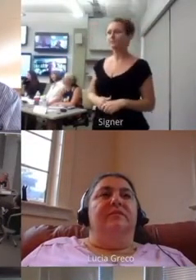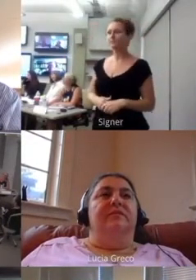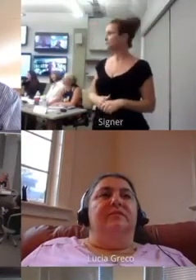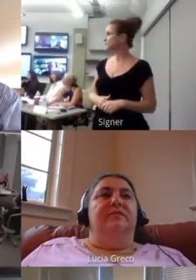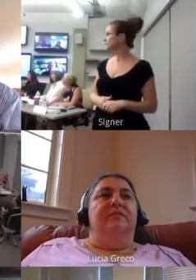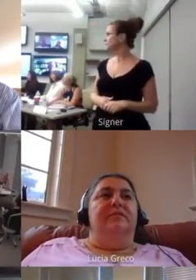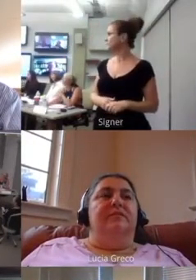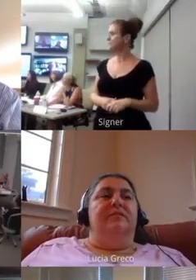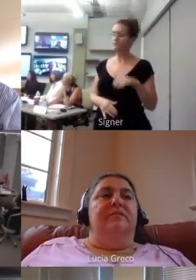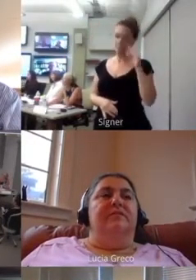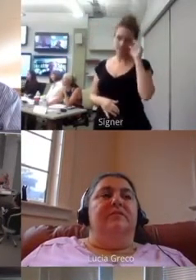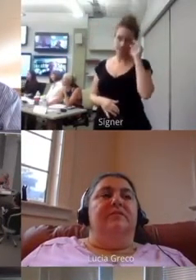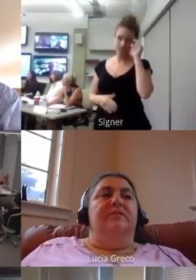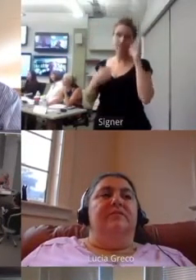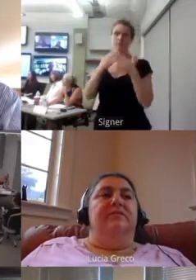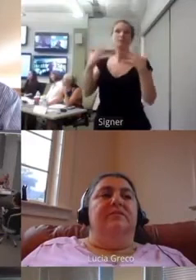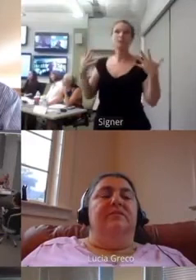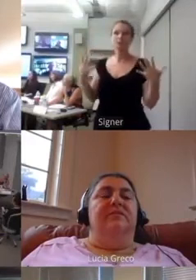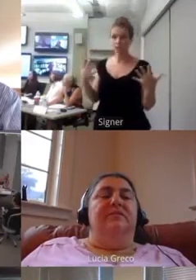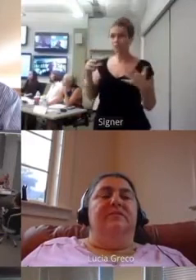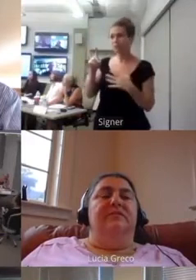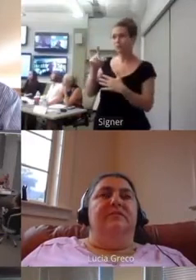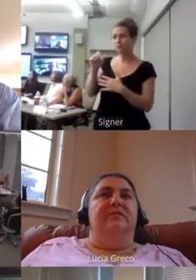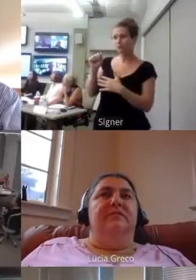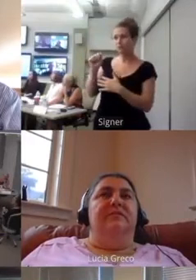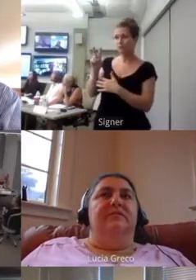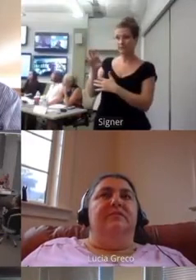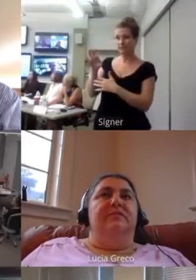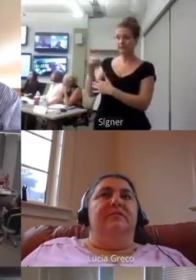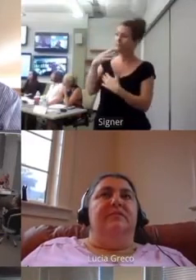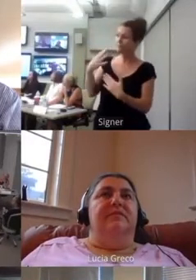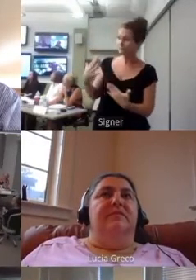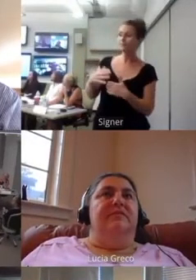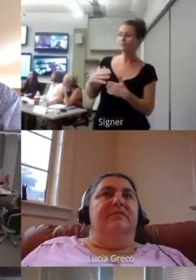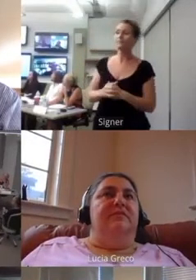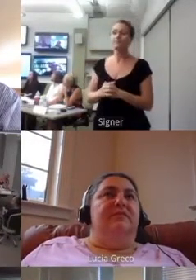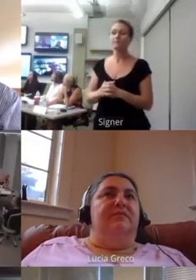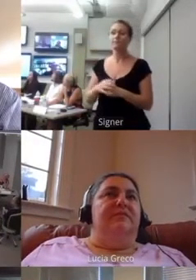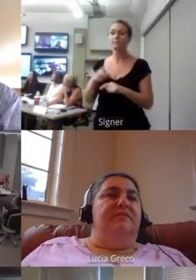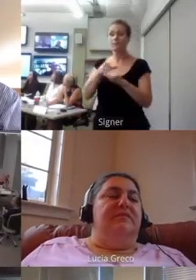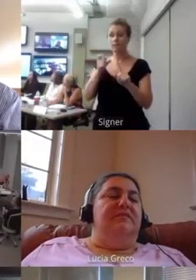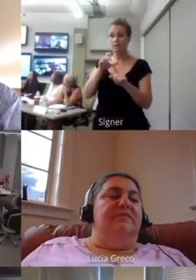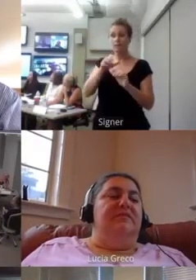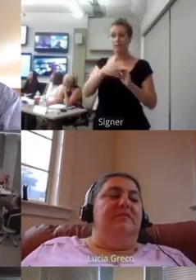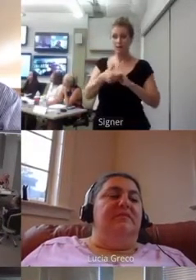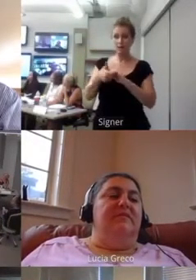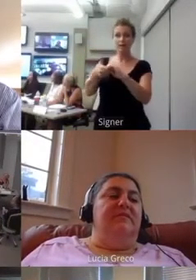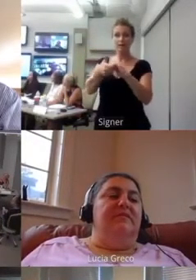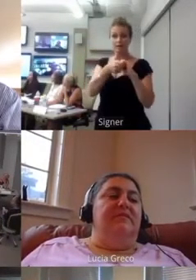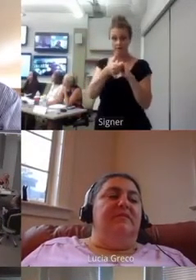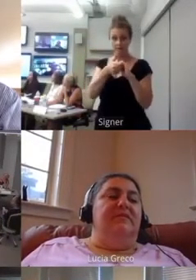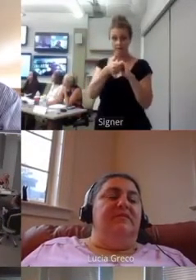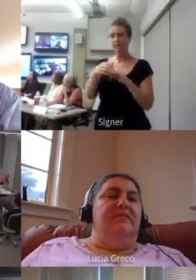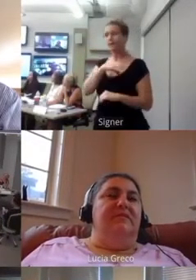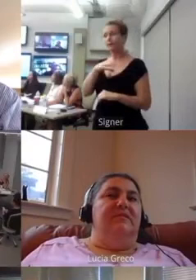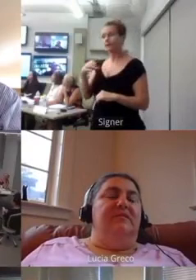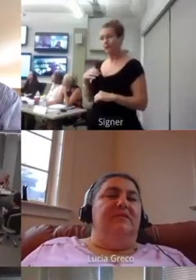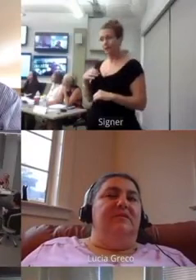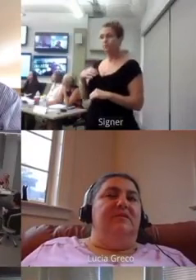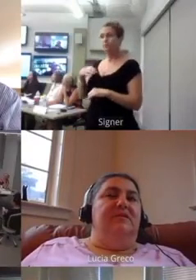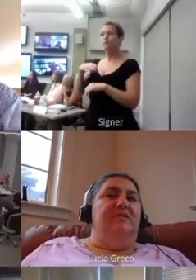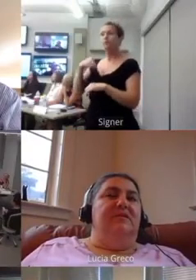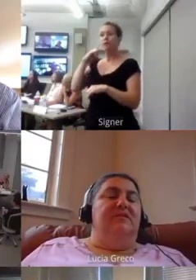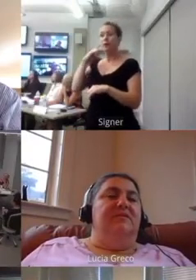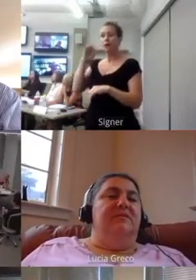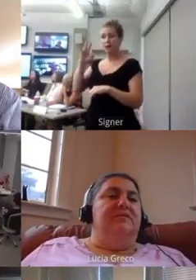Thank you very much, David. On behalf of the Alliance and on behalf of the Council of Canadians with Disabilities, I'd like